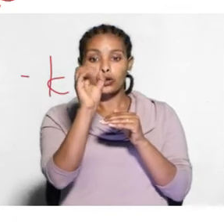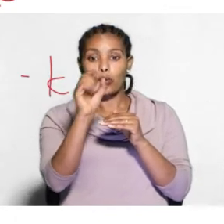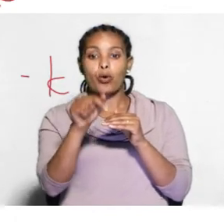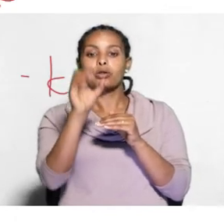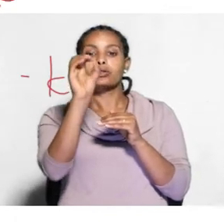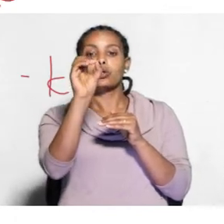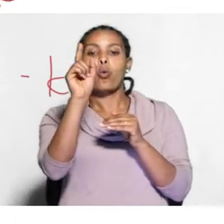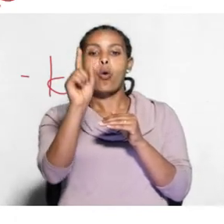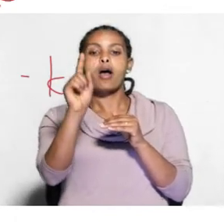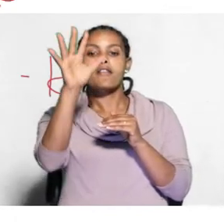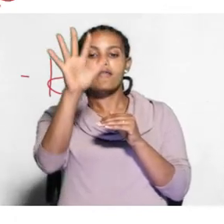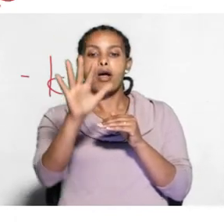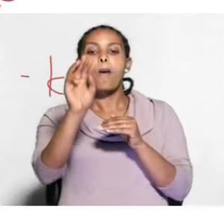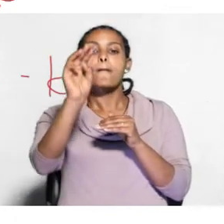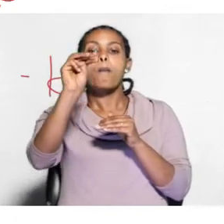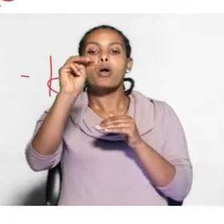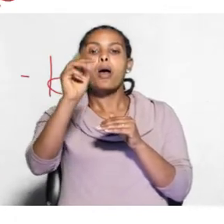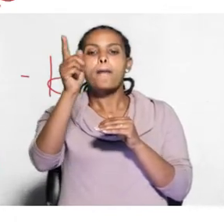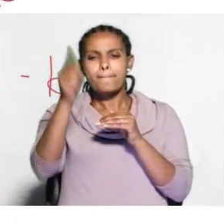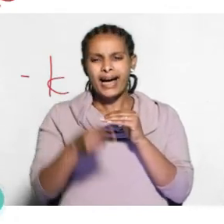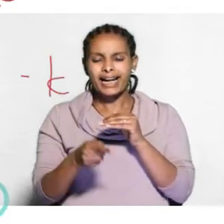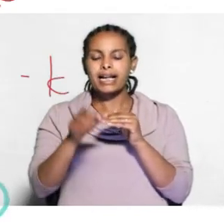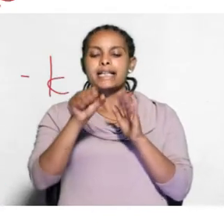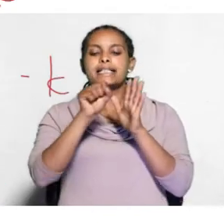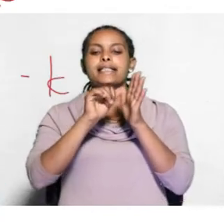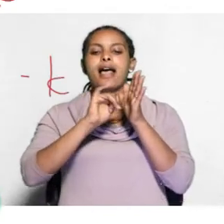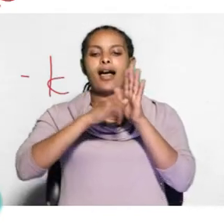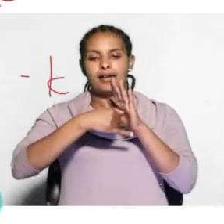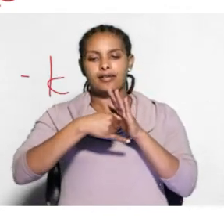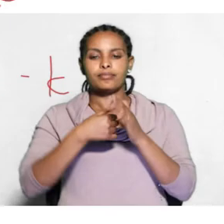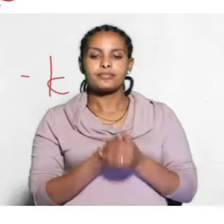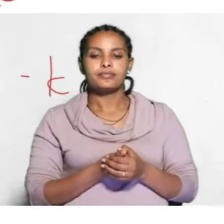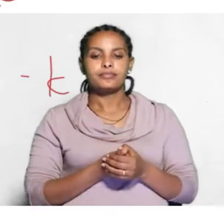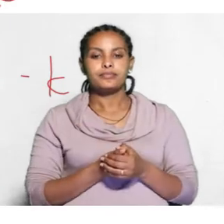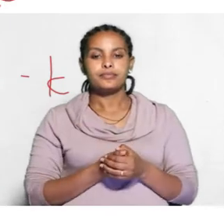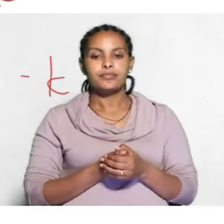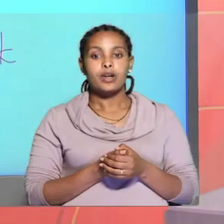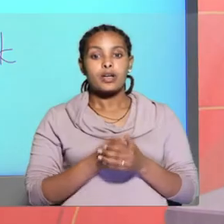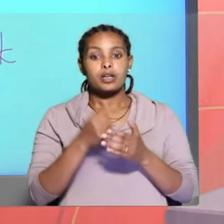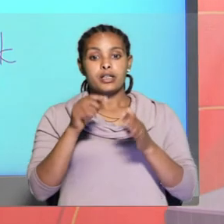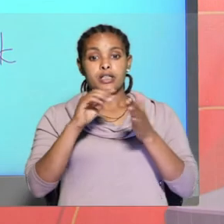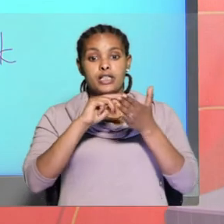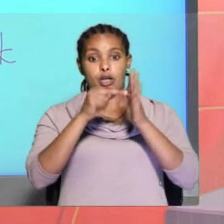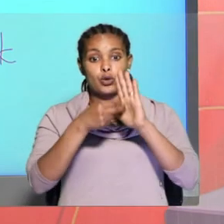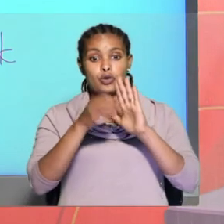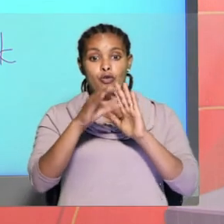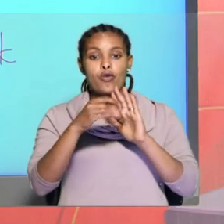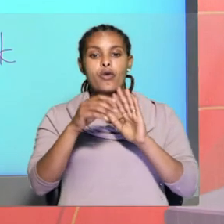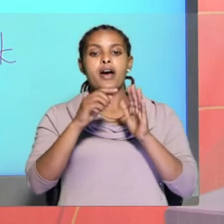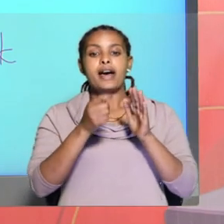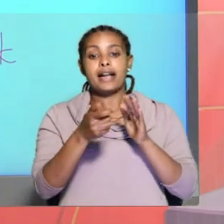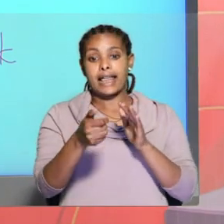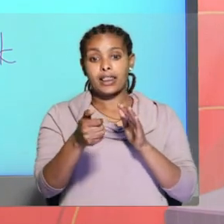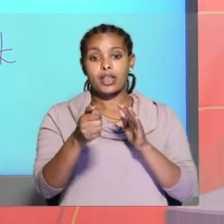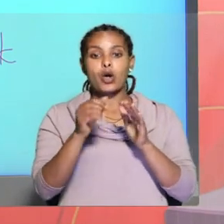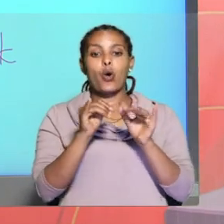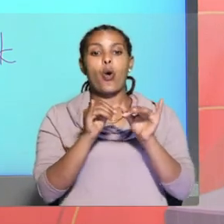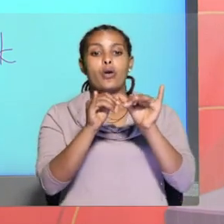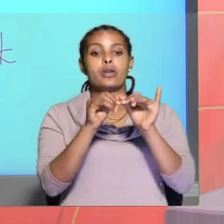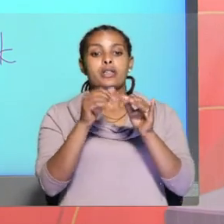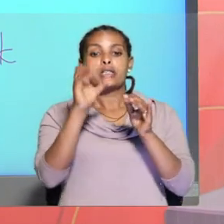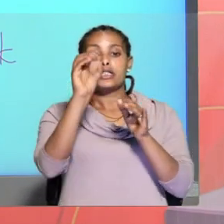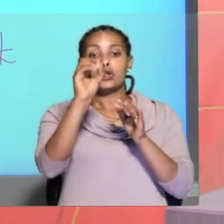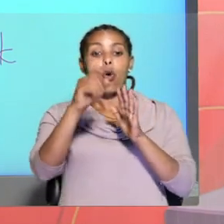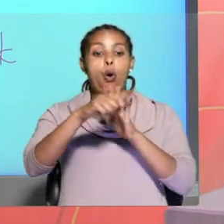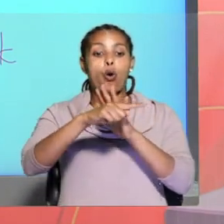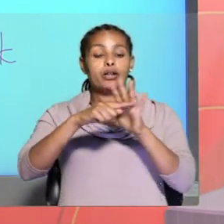0.015 molar per second the units of red constant for zero